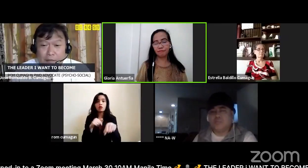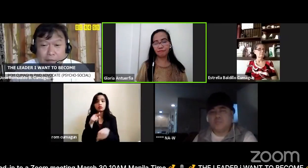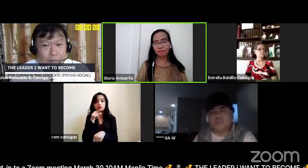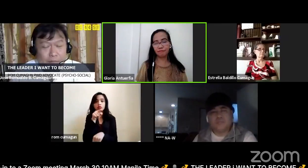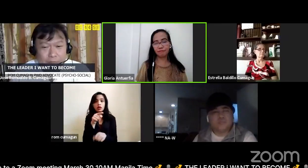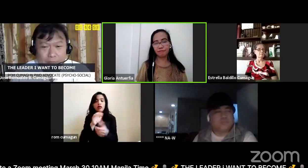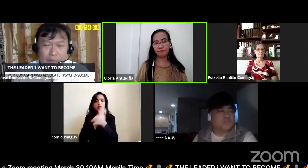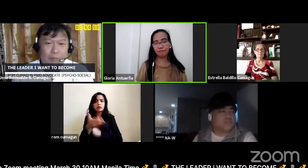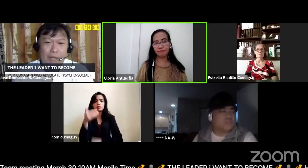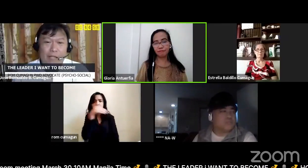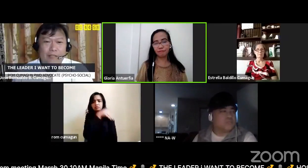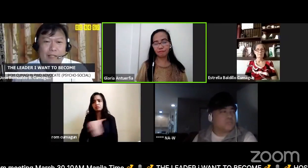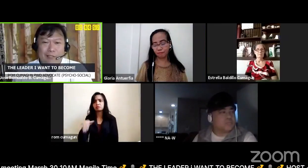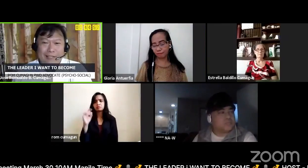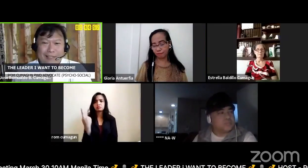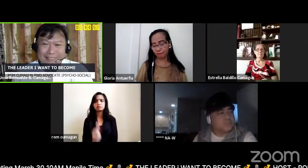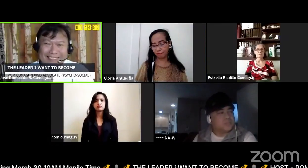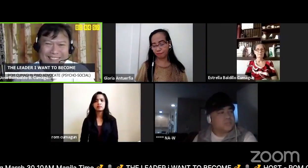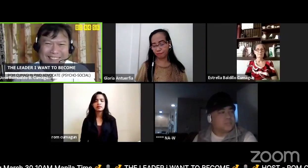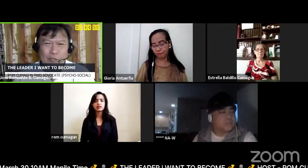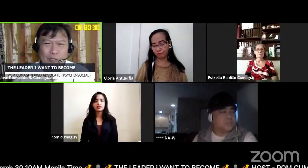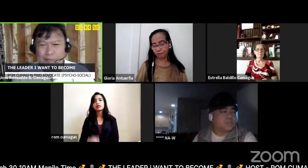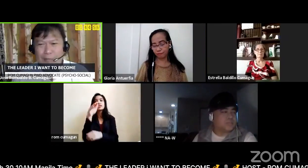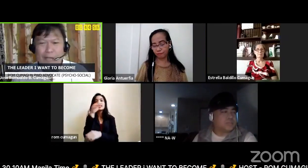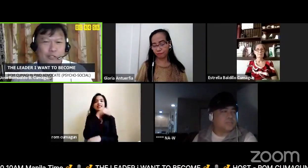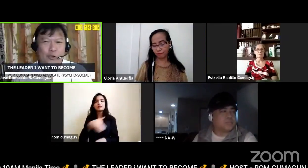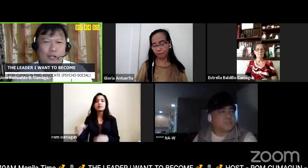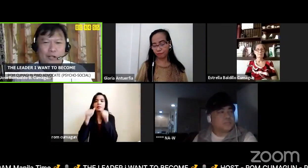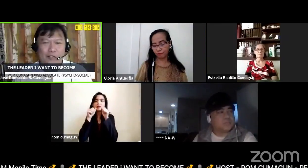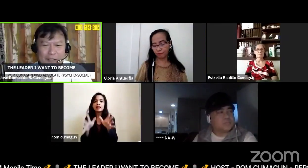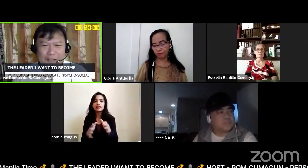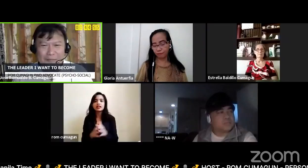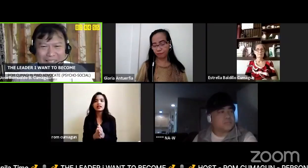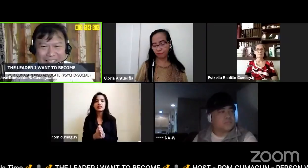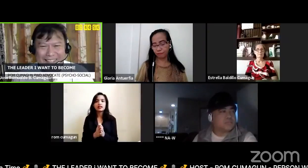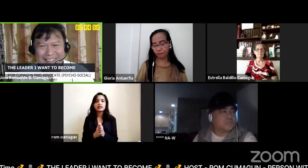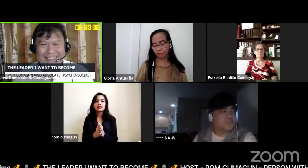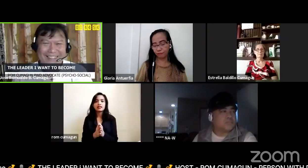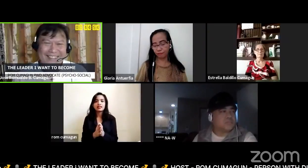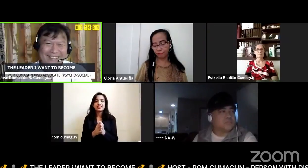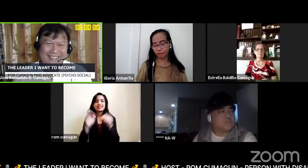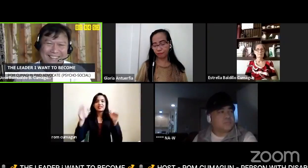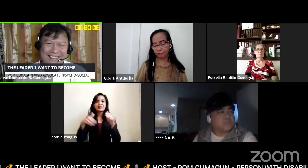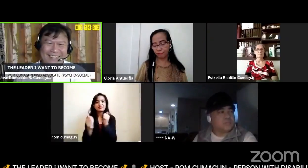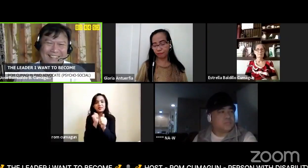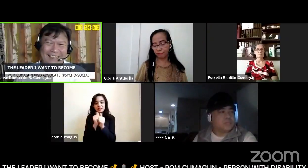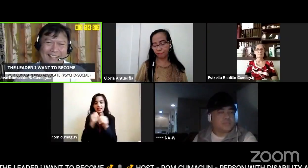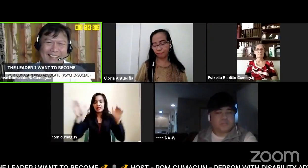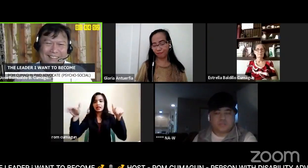become single, to be blessedly single, married to your career.